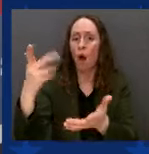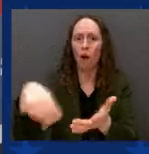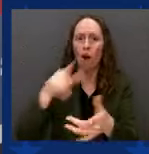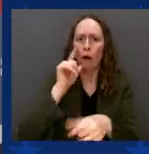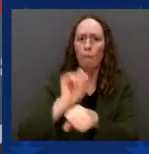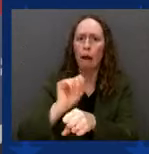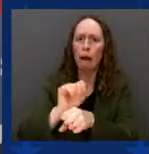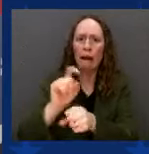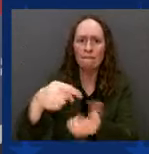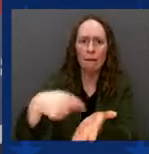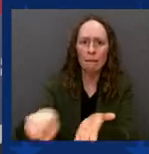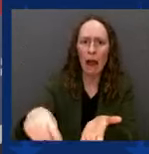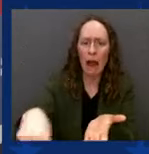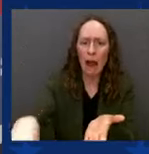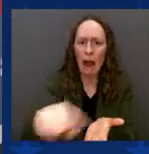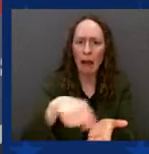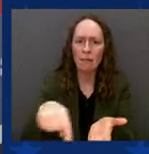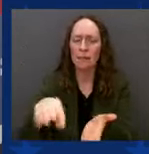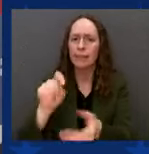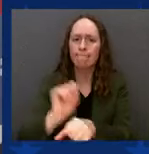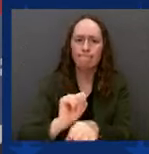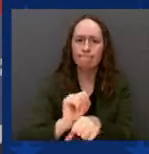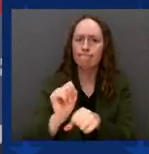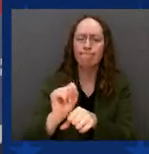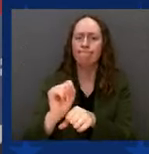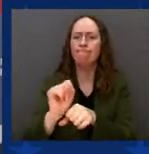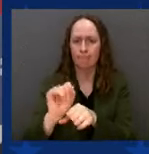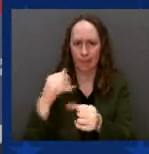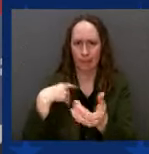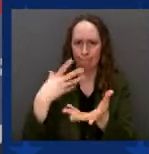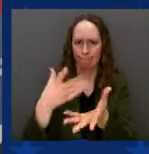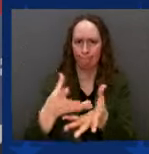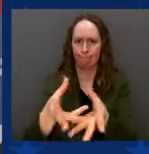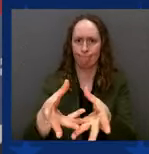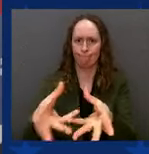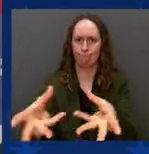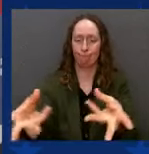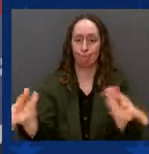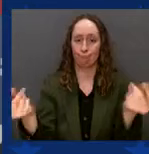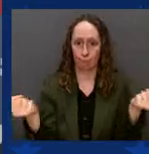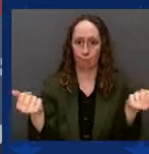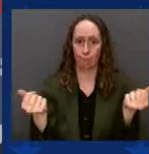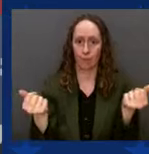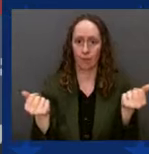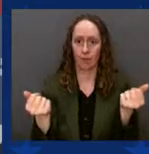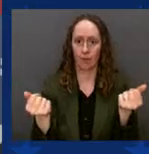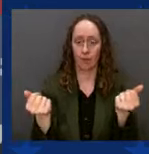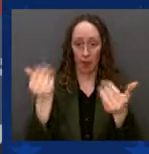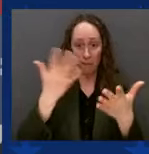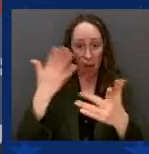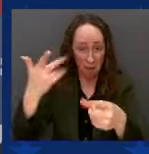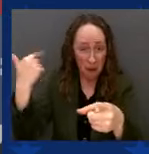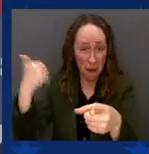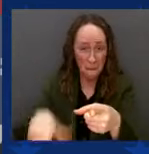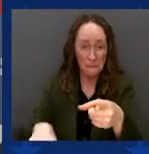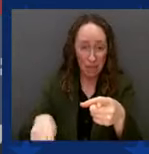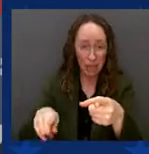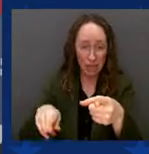but you all may remember it, that I had a big fight with the former